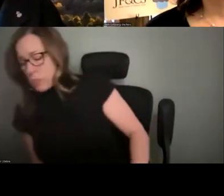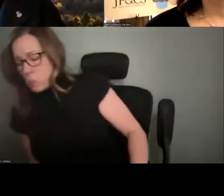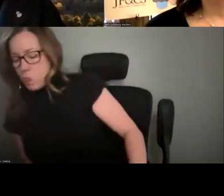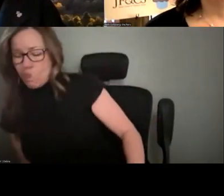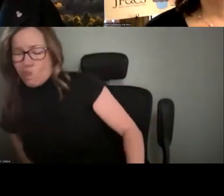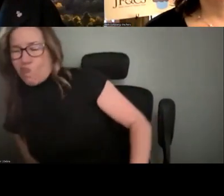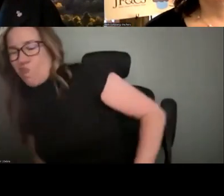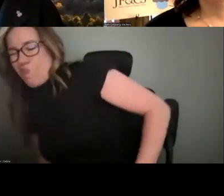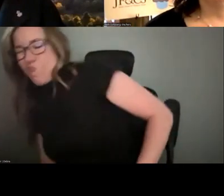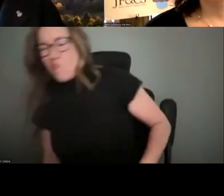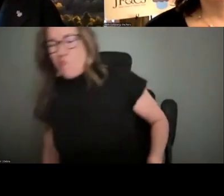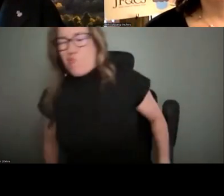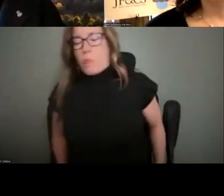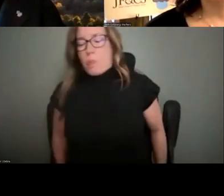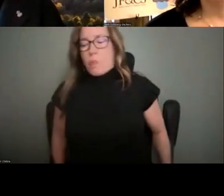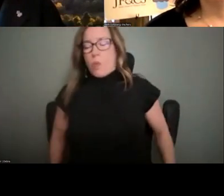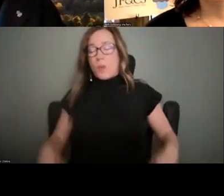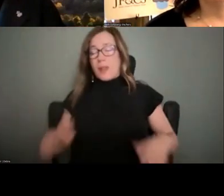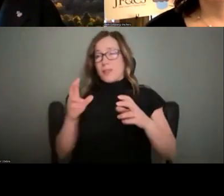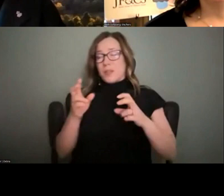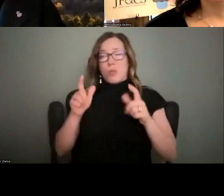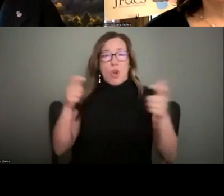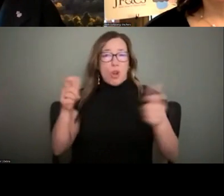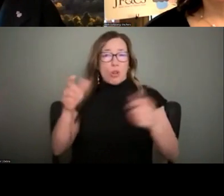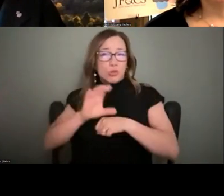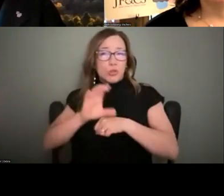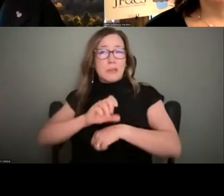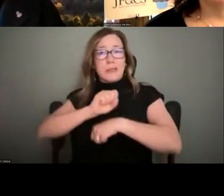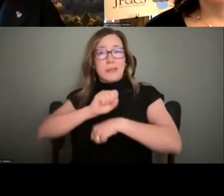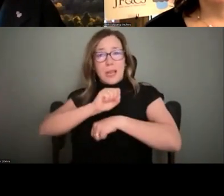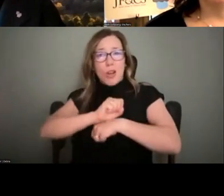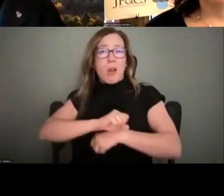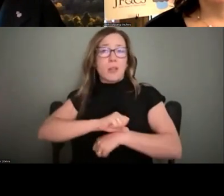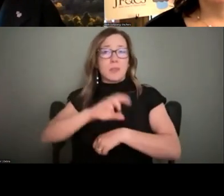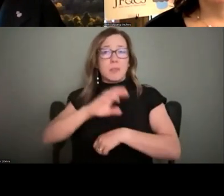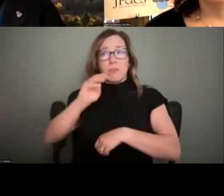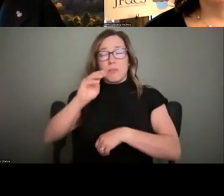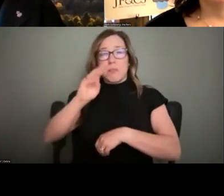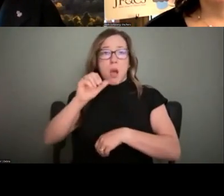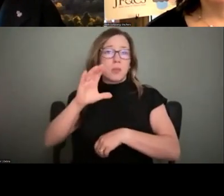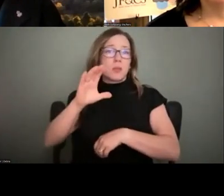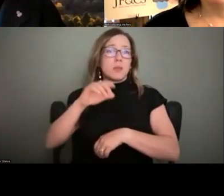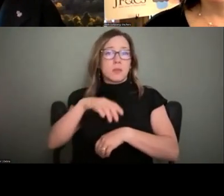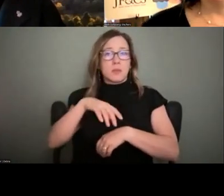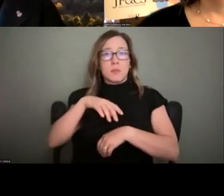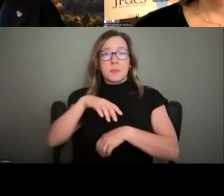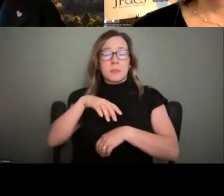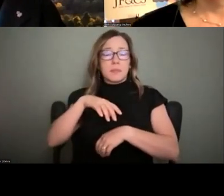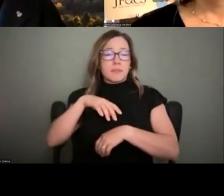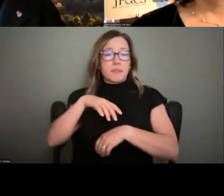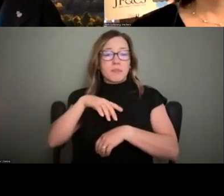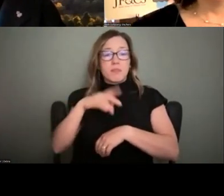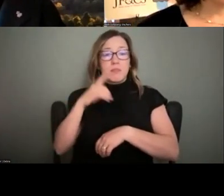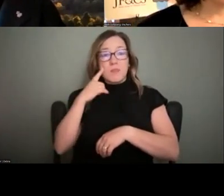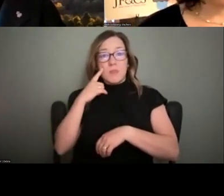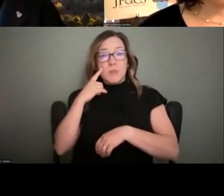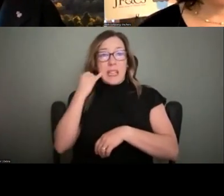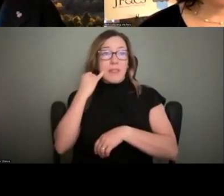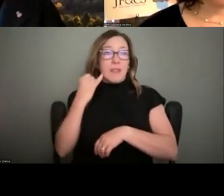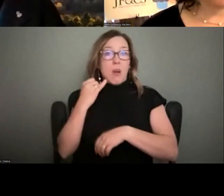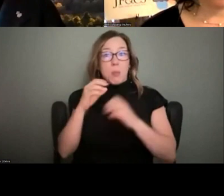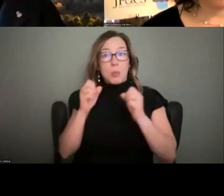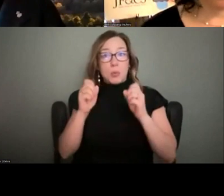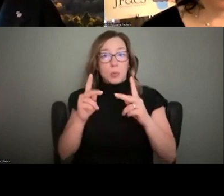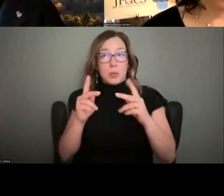large churches in our area. We have synagogues, we have mosques. And so what we do is if there's an opportunity in between services